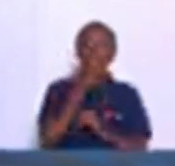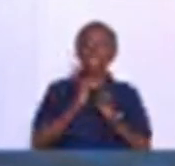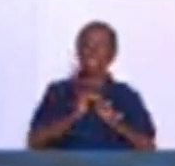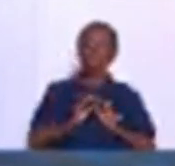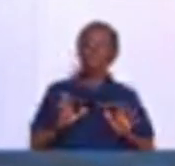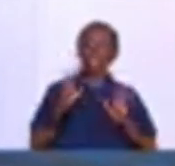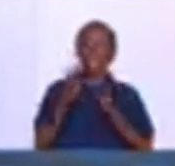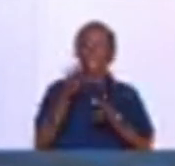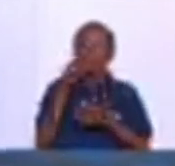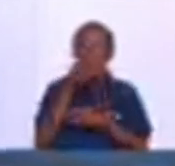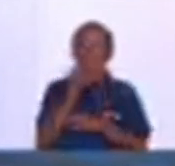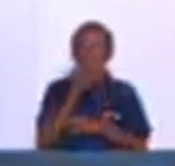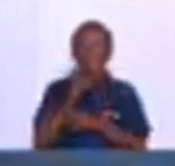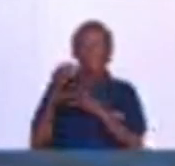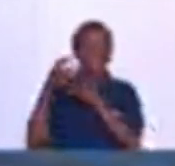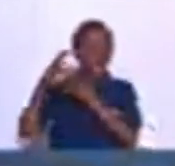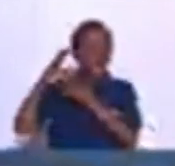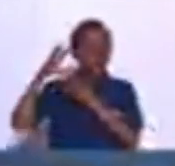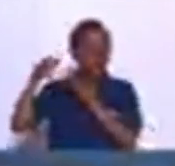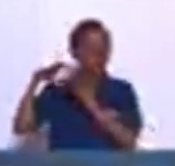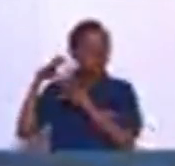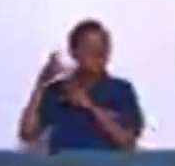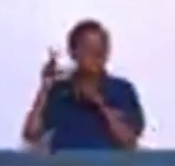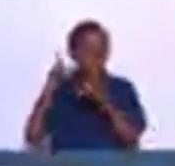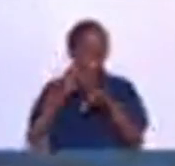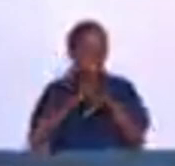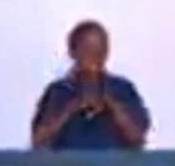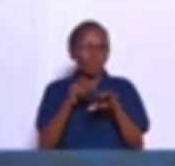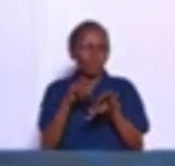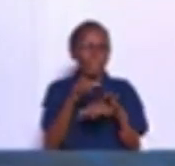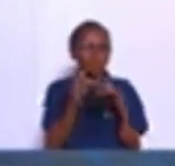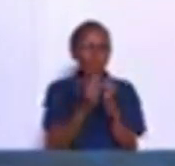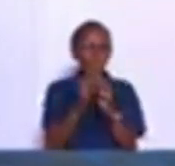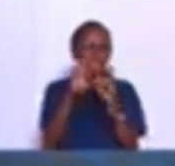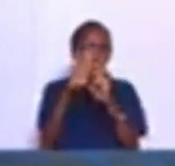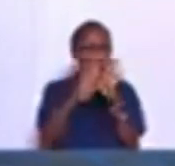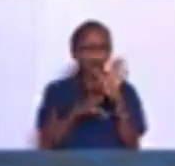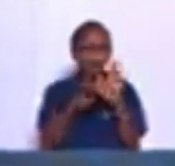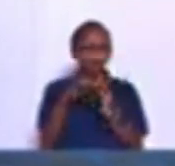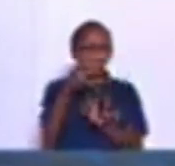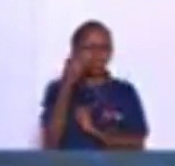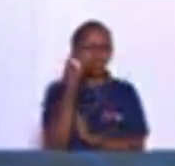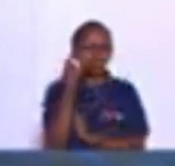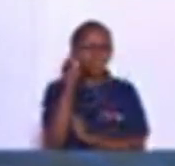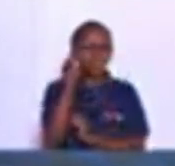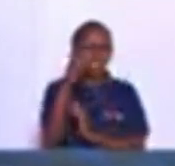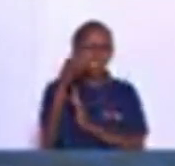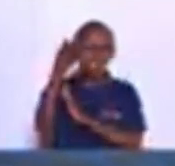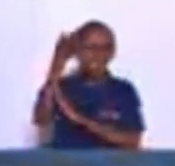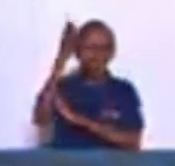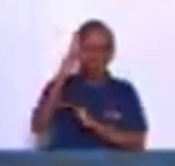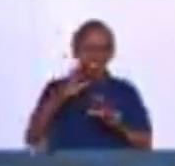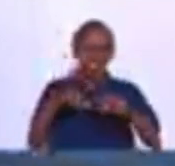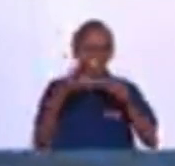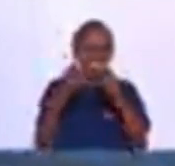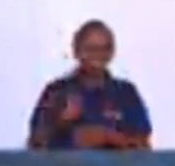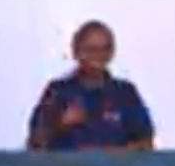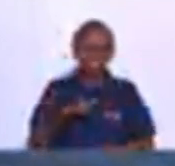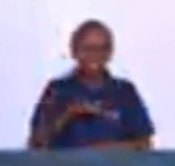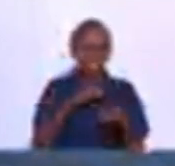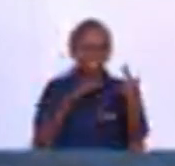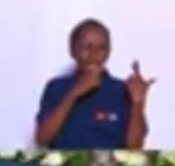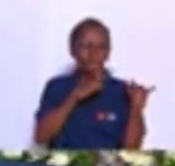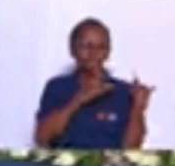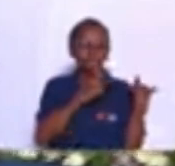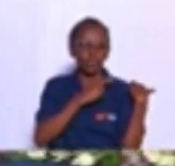Men are confused. But when you read the Bible, you will understand that God has given us roles.